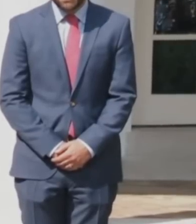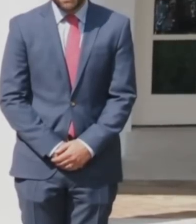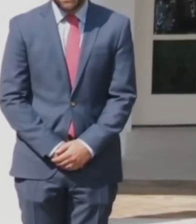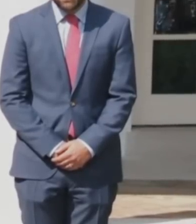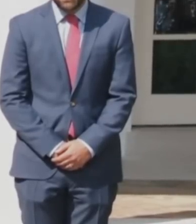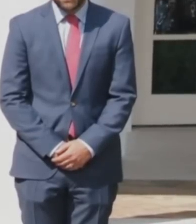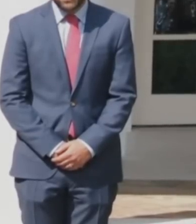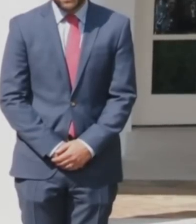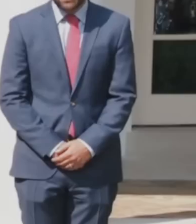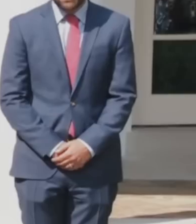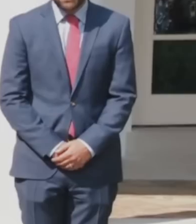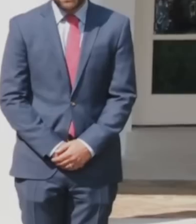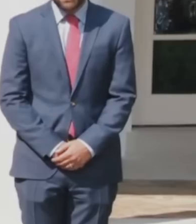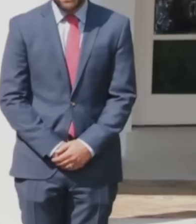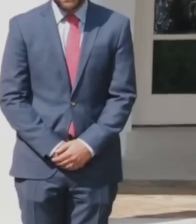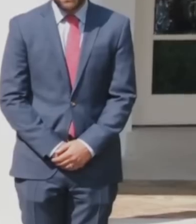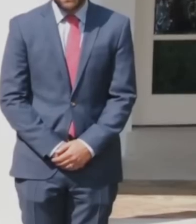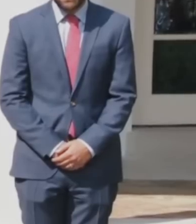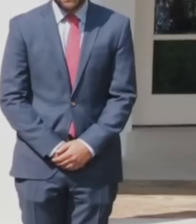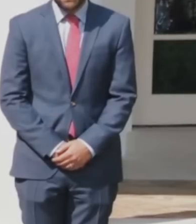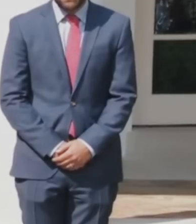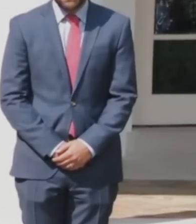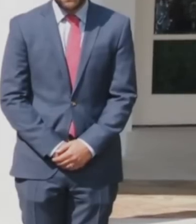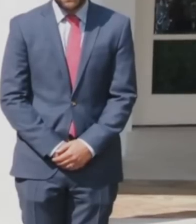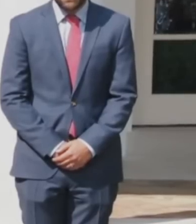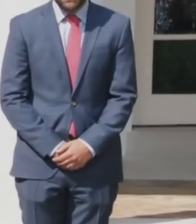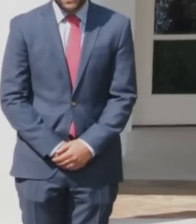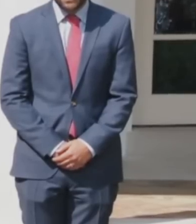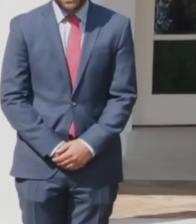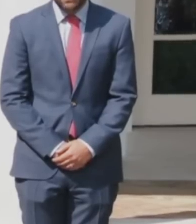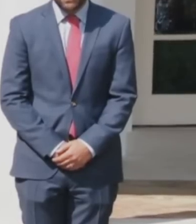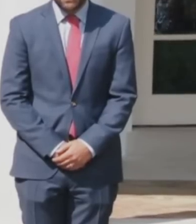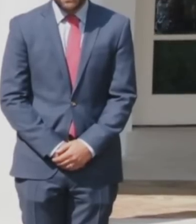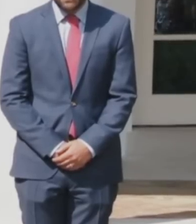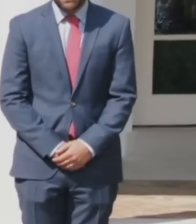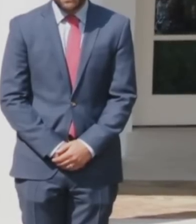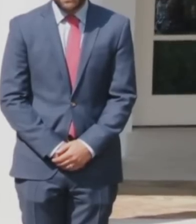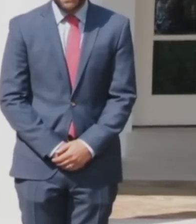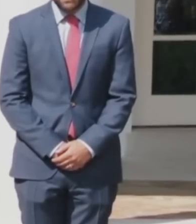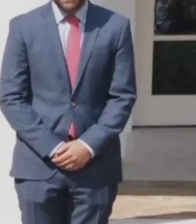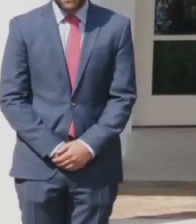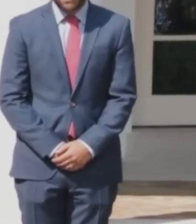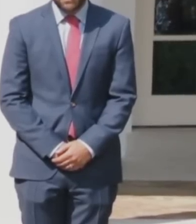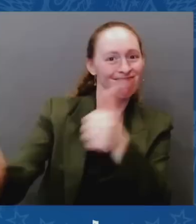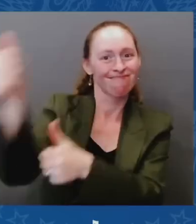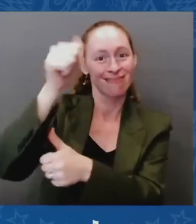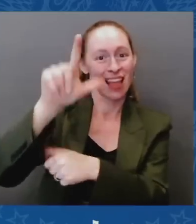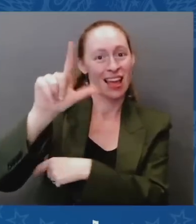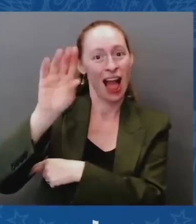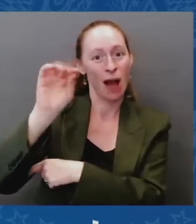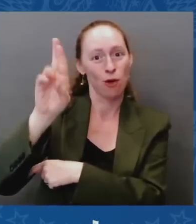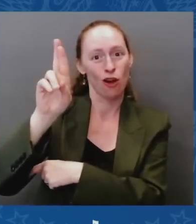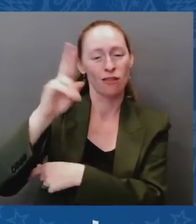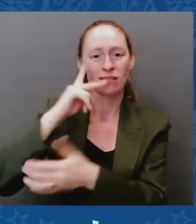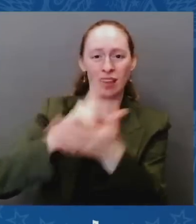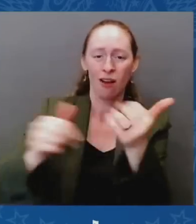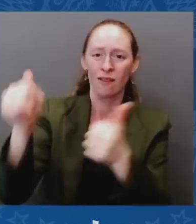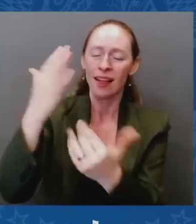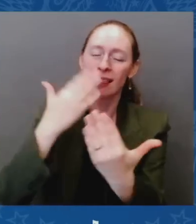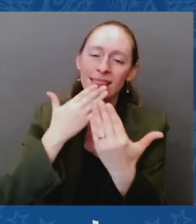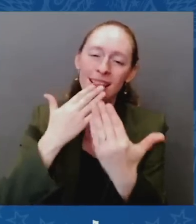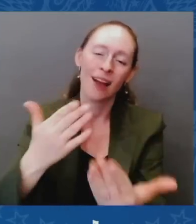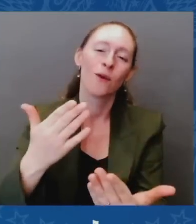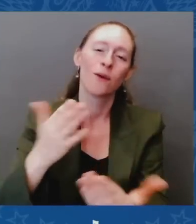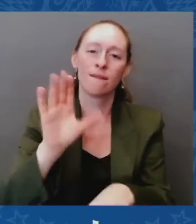do kind of momentum, and then that was it. And the black dress lady just seems to be happy to be there. This agreement is